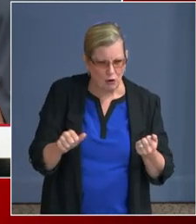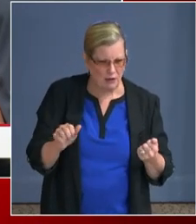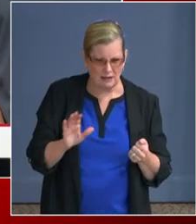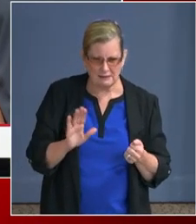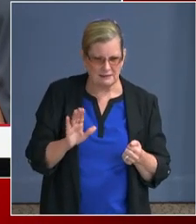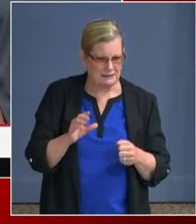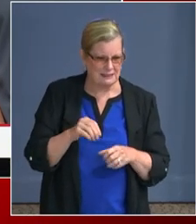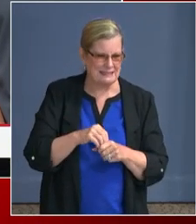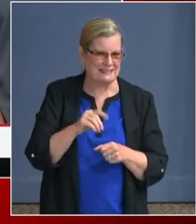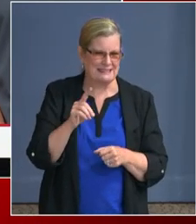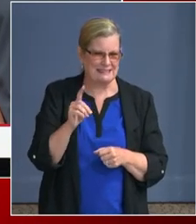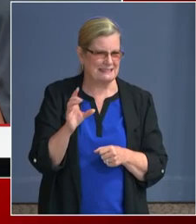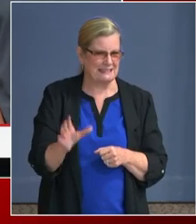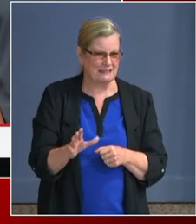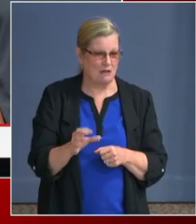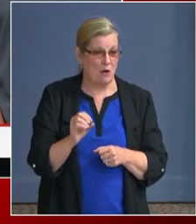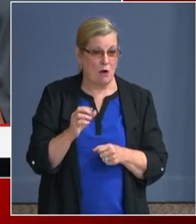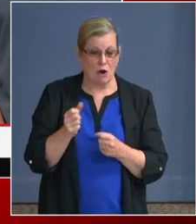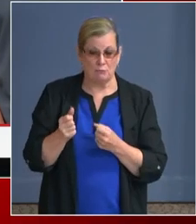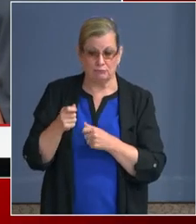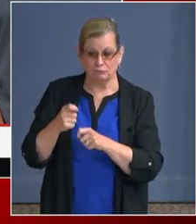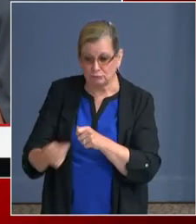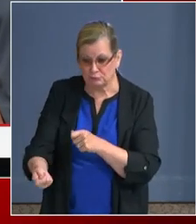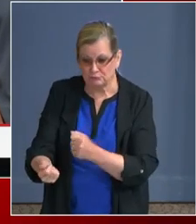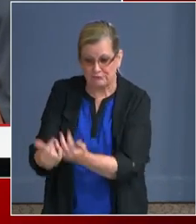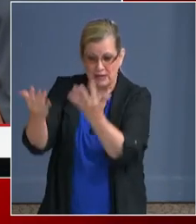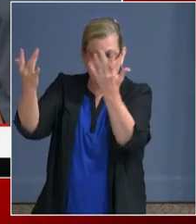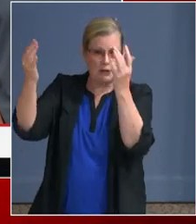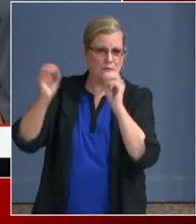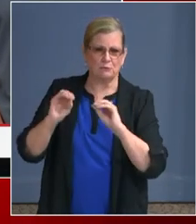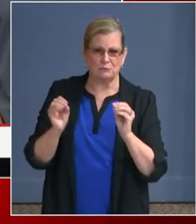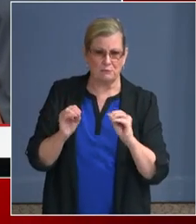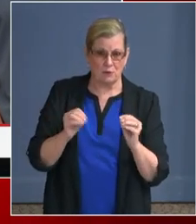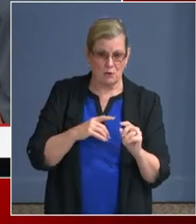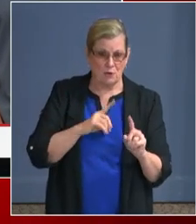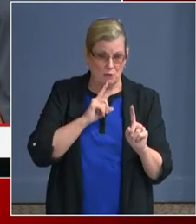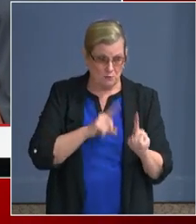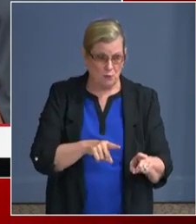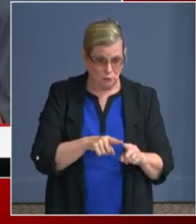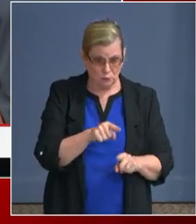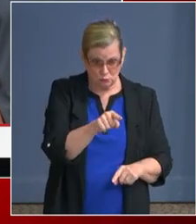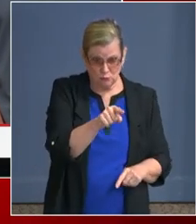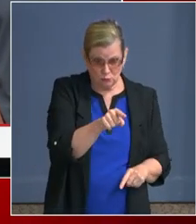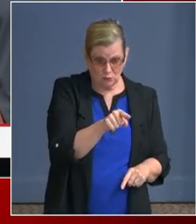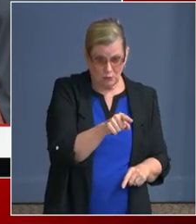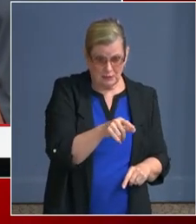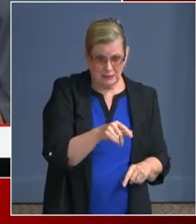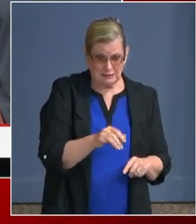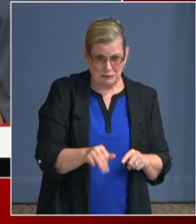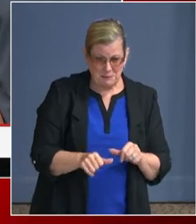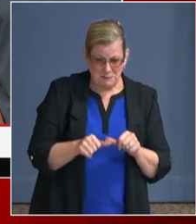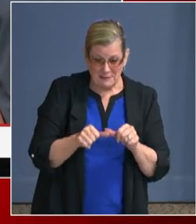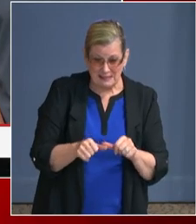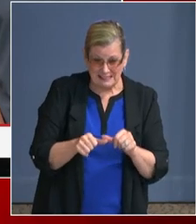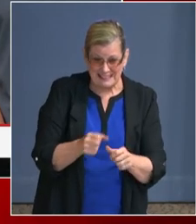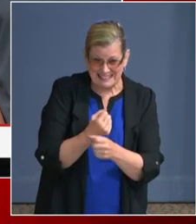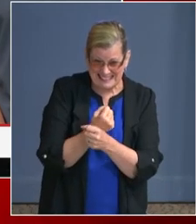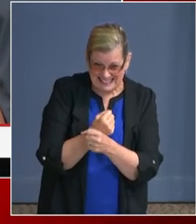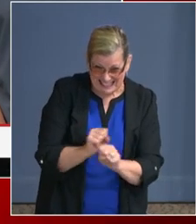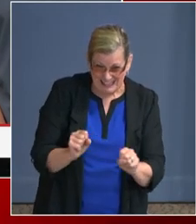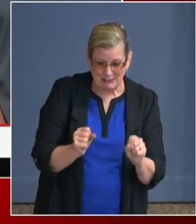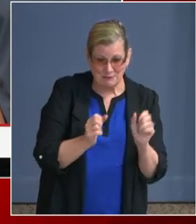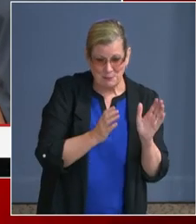district or set anything on fire. So my kind of first response to you is we need to maintain safety and order around